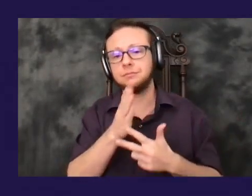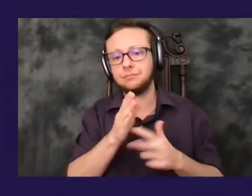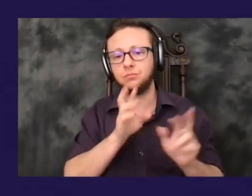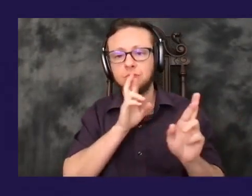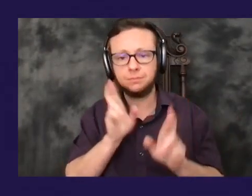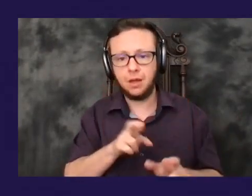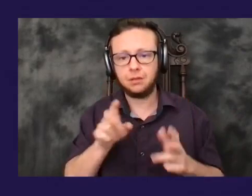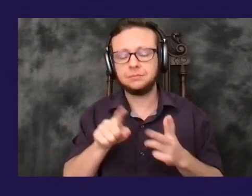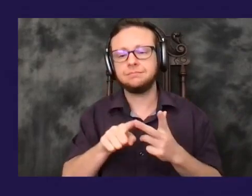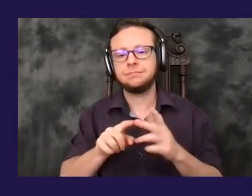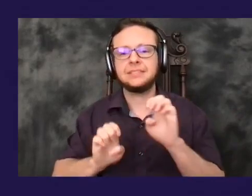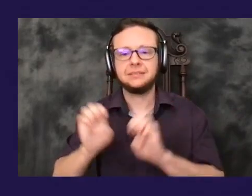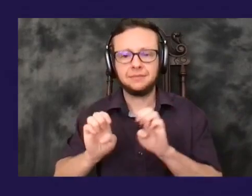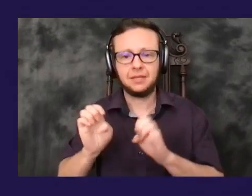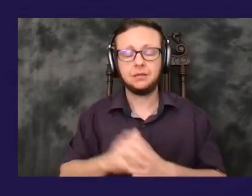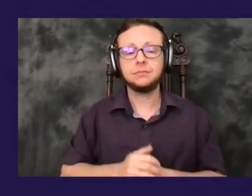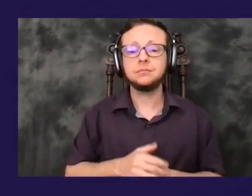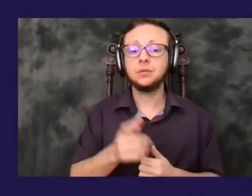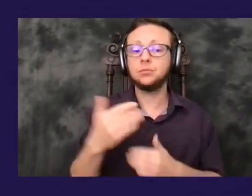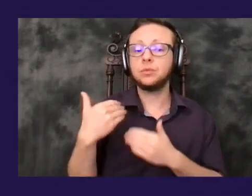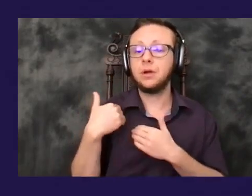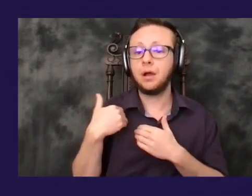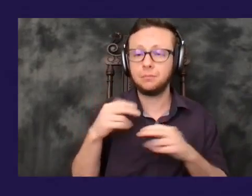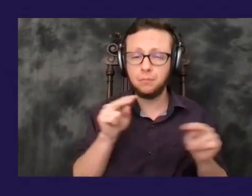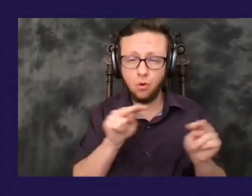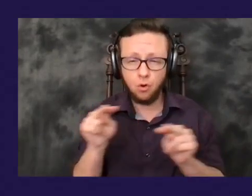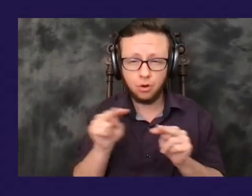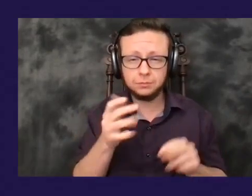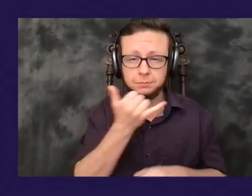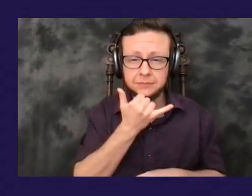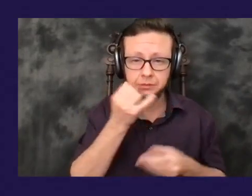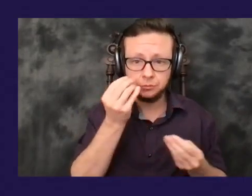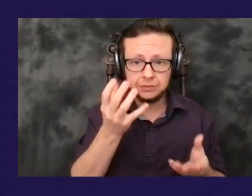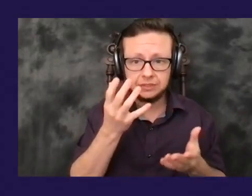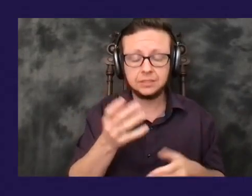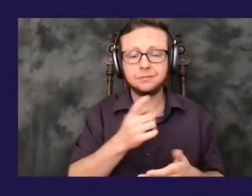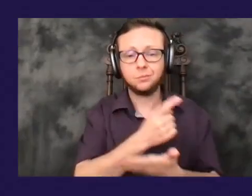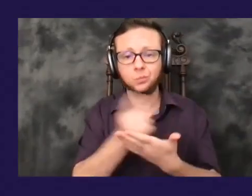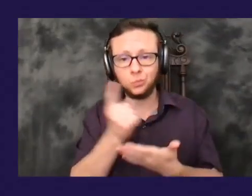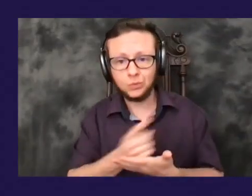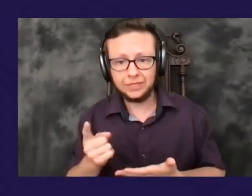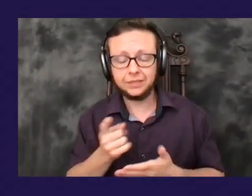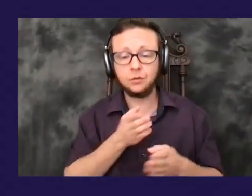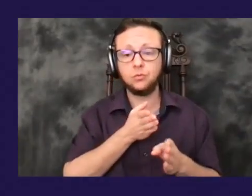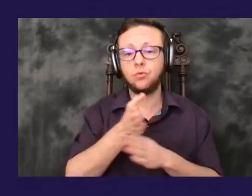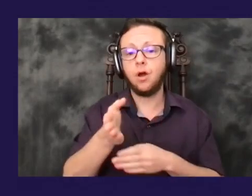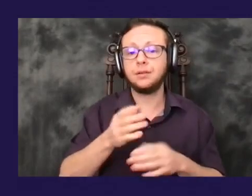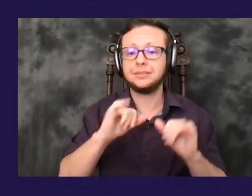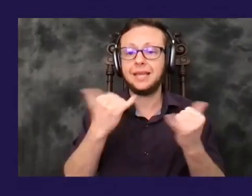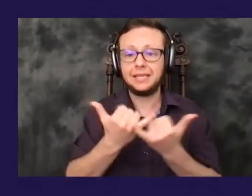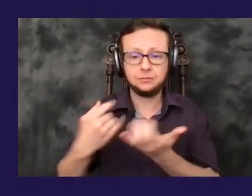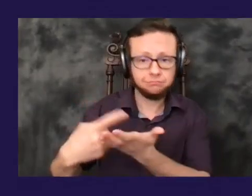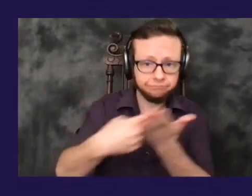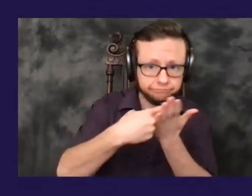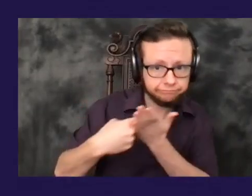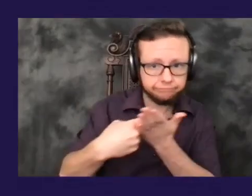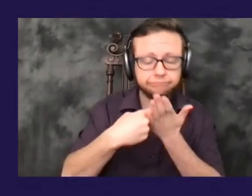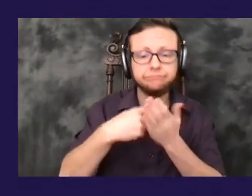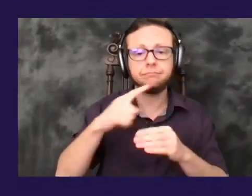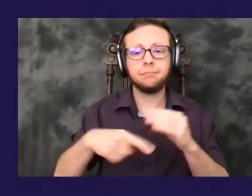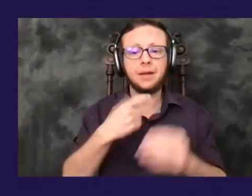was responsible for monitoring misinformation, leading weekly cross-agency discussions about prevalent vaccine